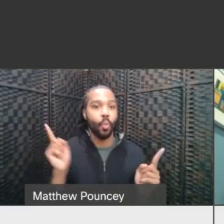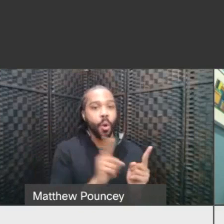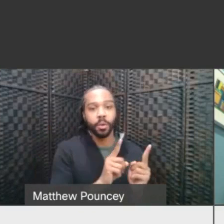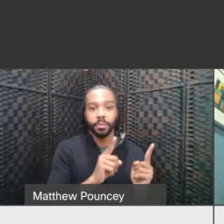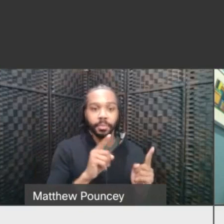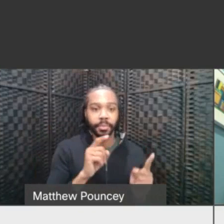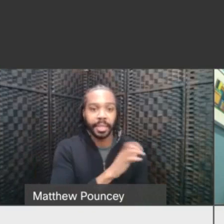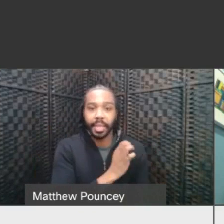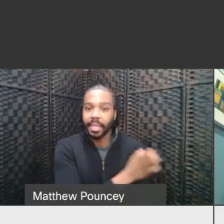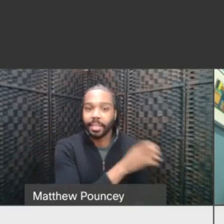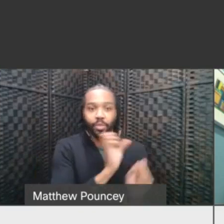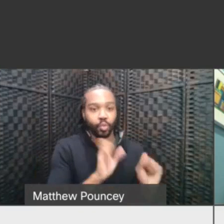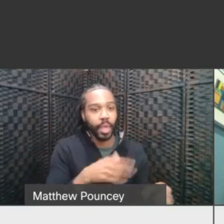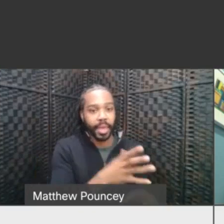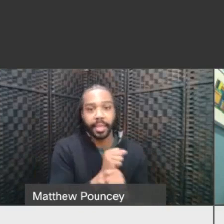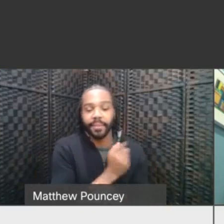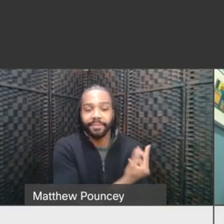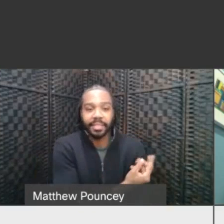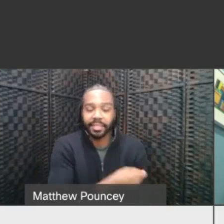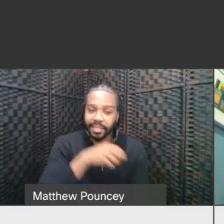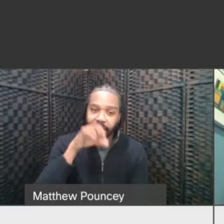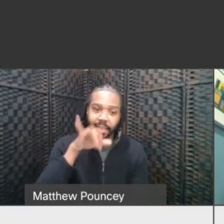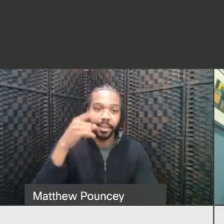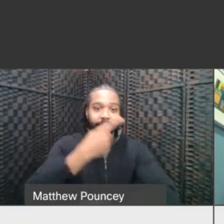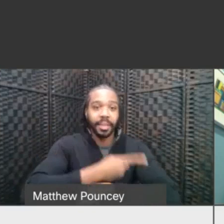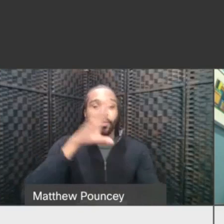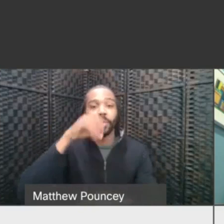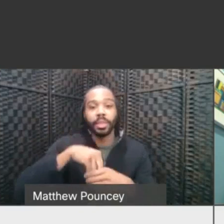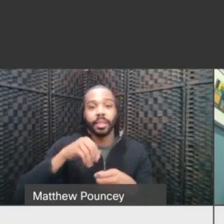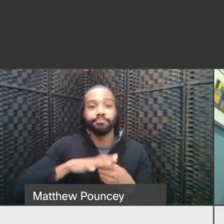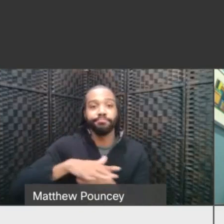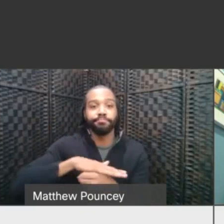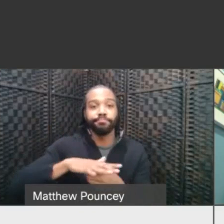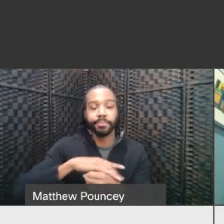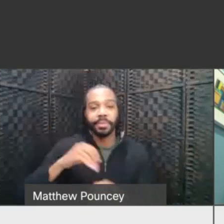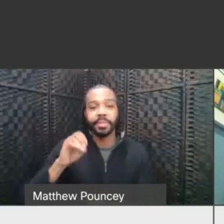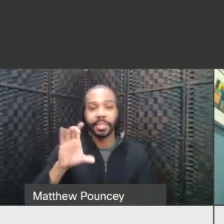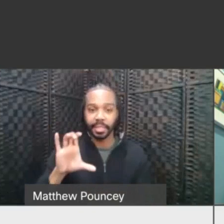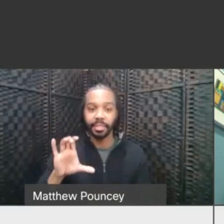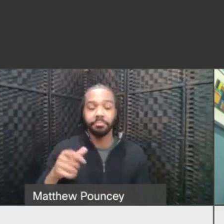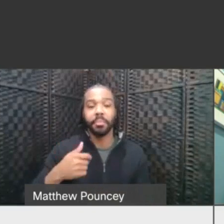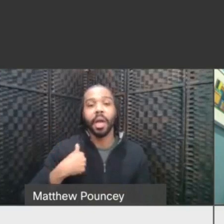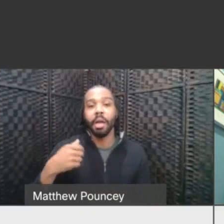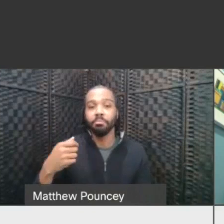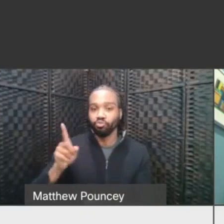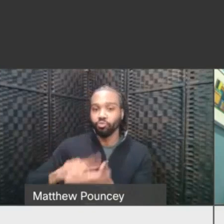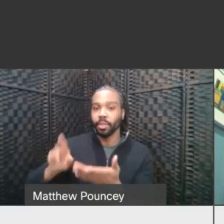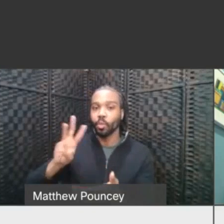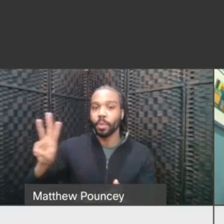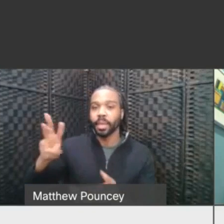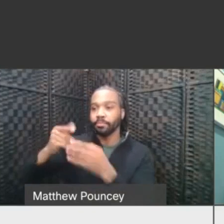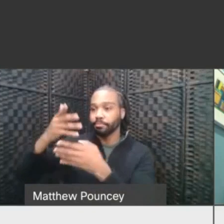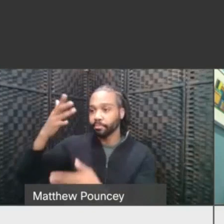vaccinated within the district. And so, and these places, you know, as I'm looking at what's available today, it's